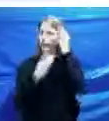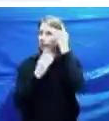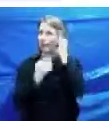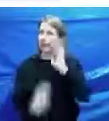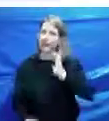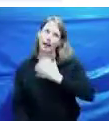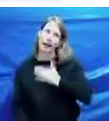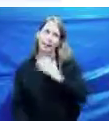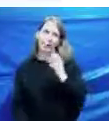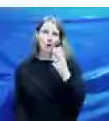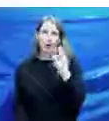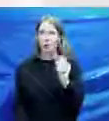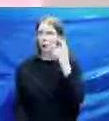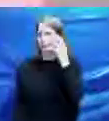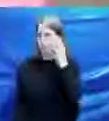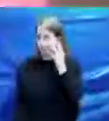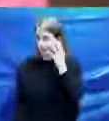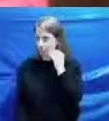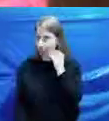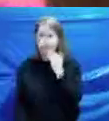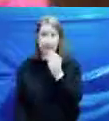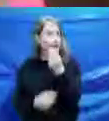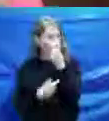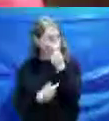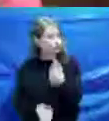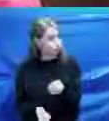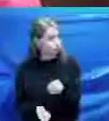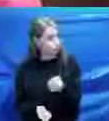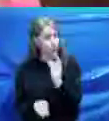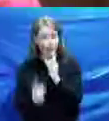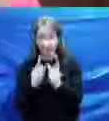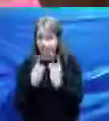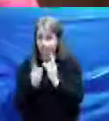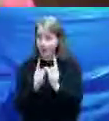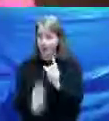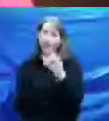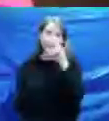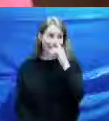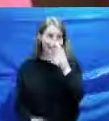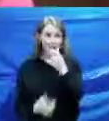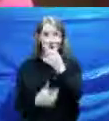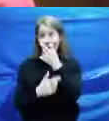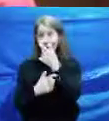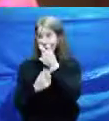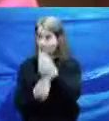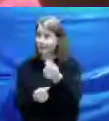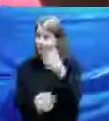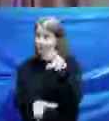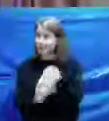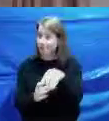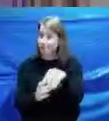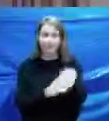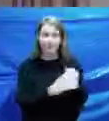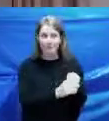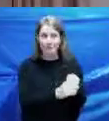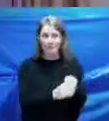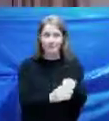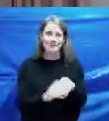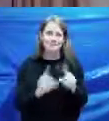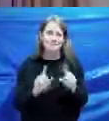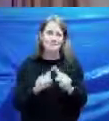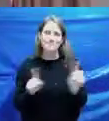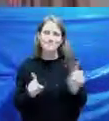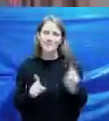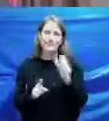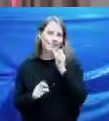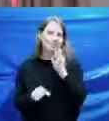classroom, not grounded in evidence. It's interesting conversation. It gets all the kids kind of participating and talking. But keep in